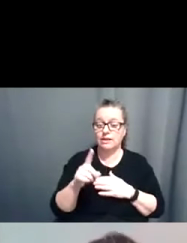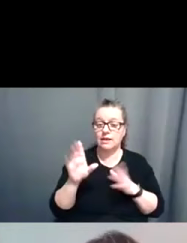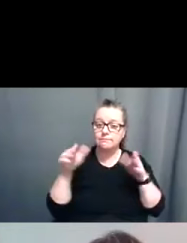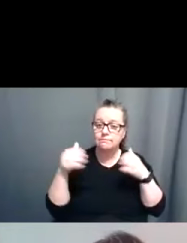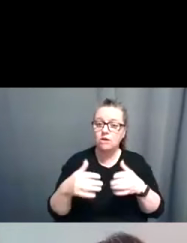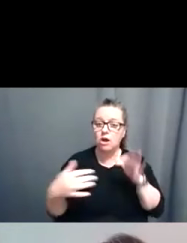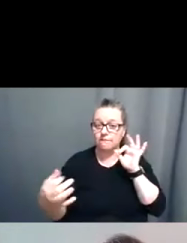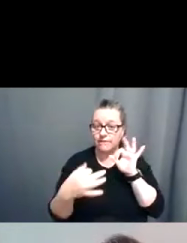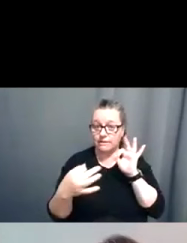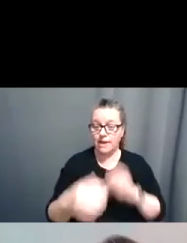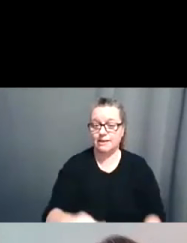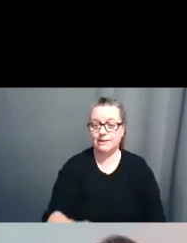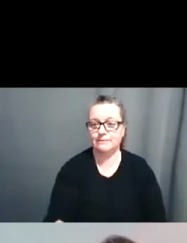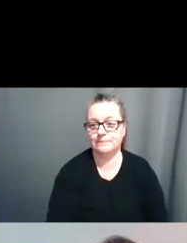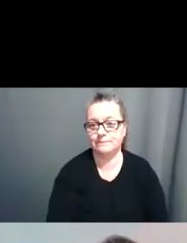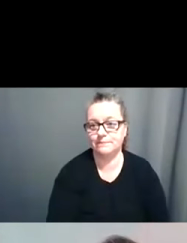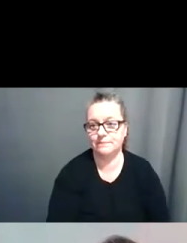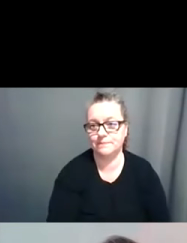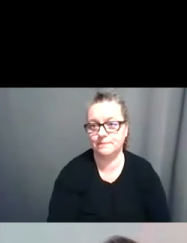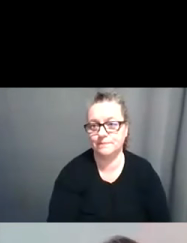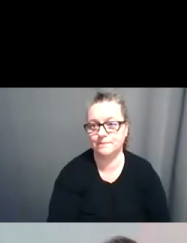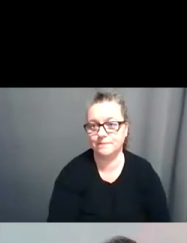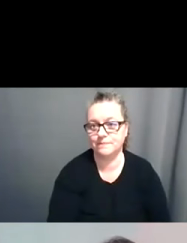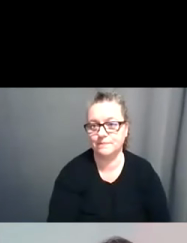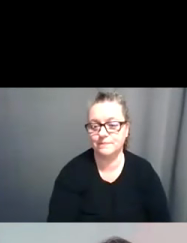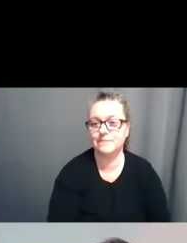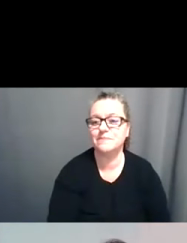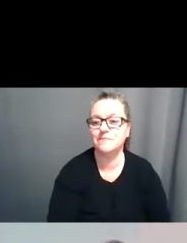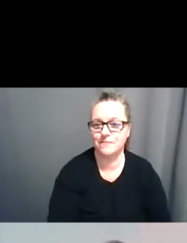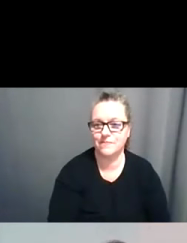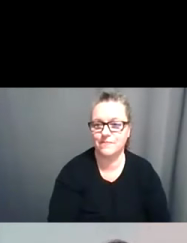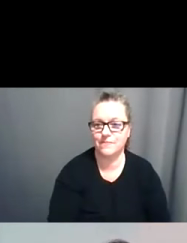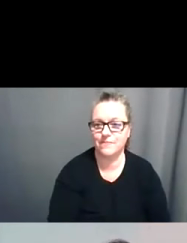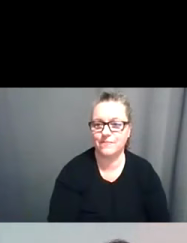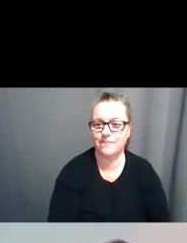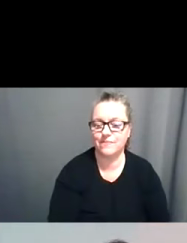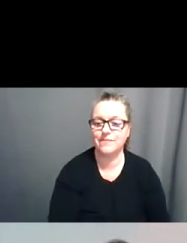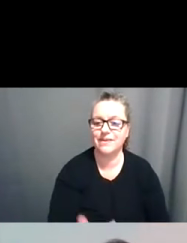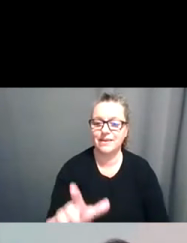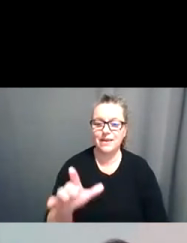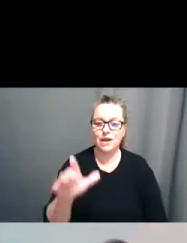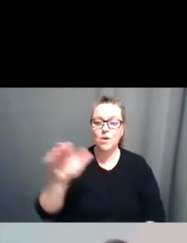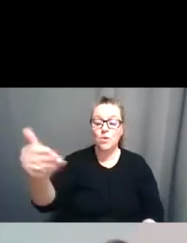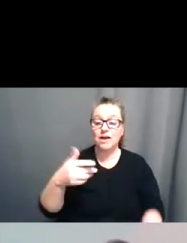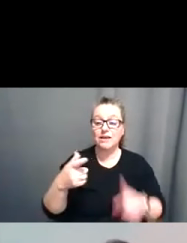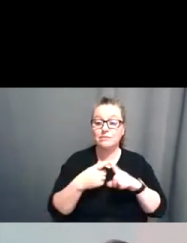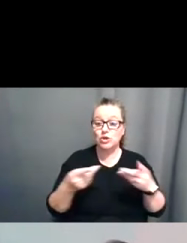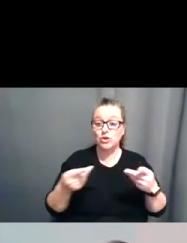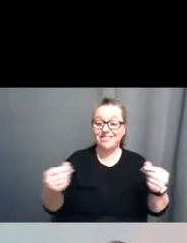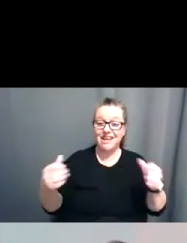feedback. Thanks, Take it away, Amy. Montana. And welcome to the land of feedback. As Amy